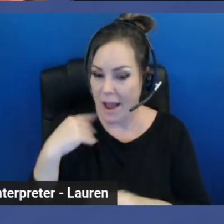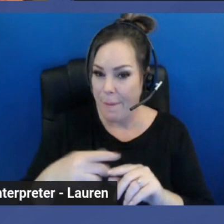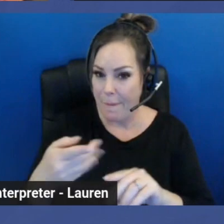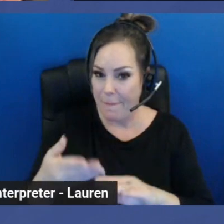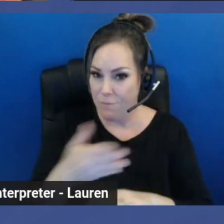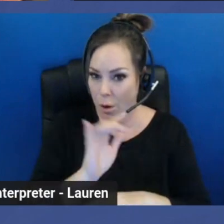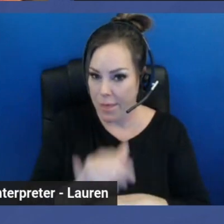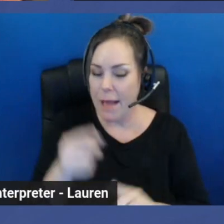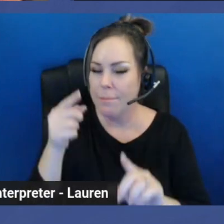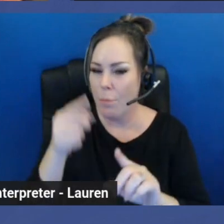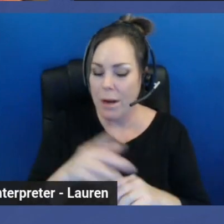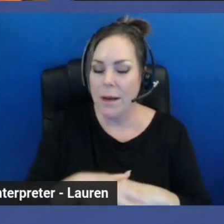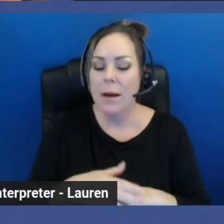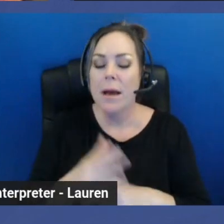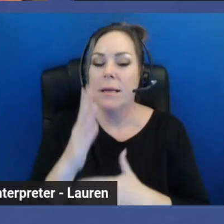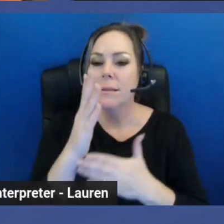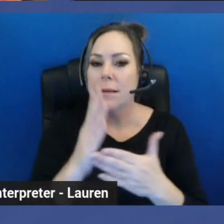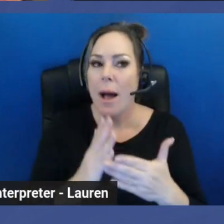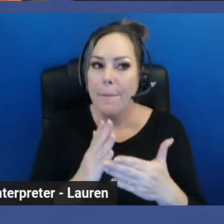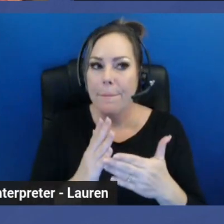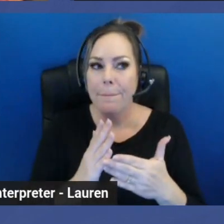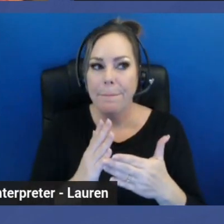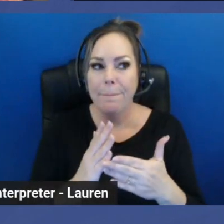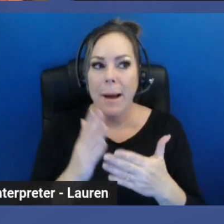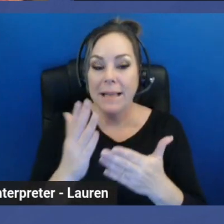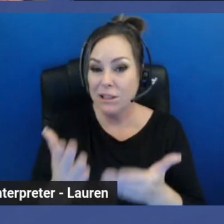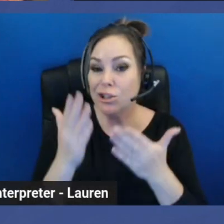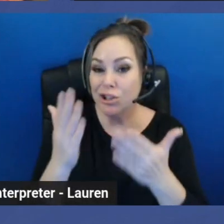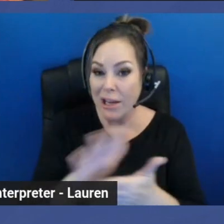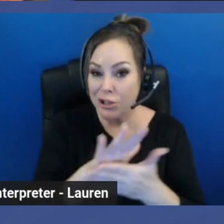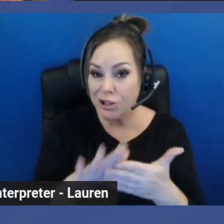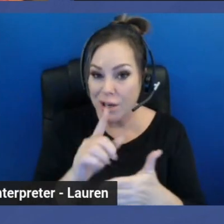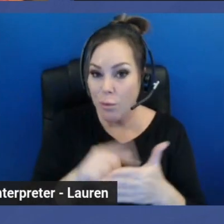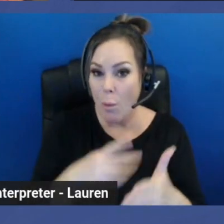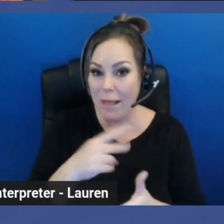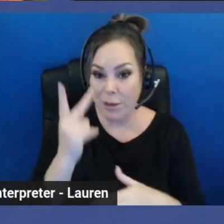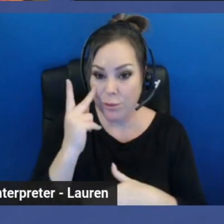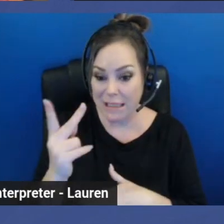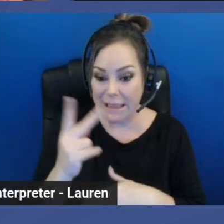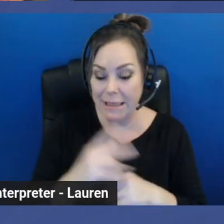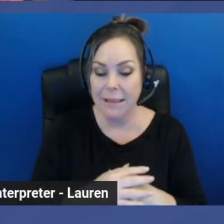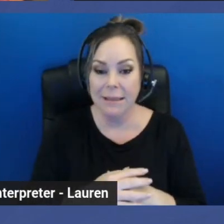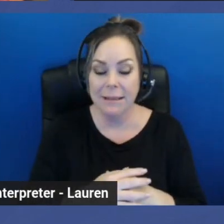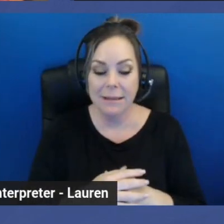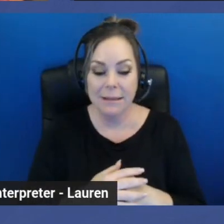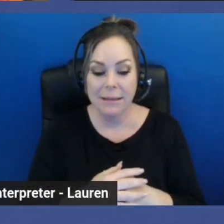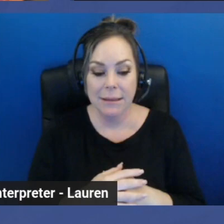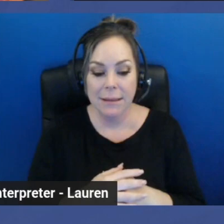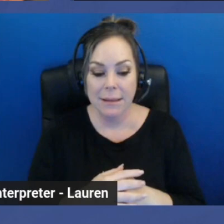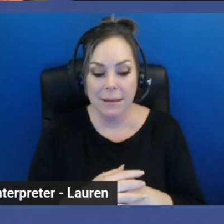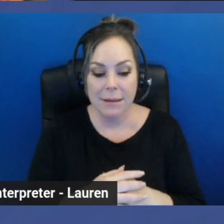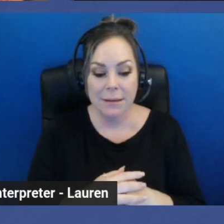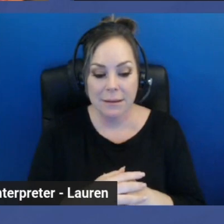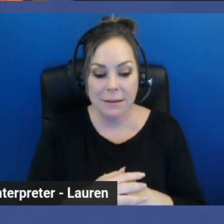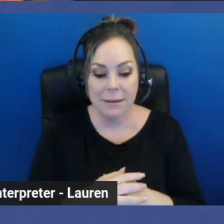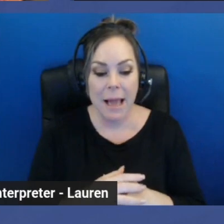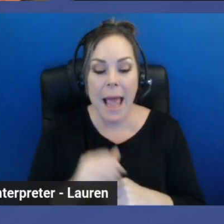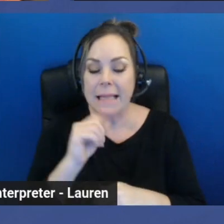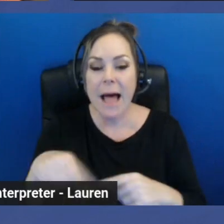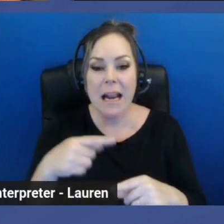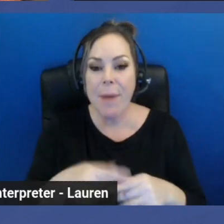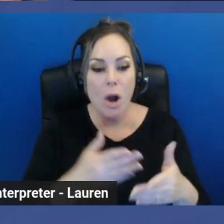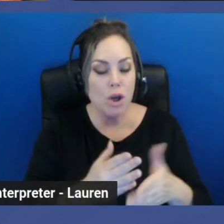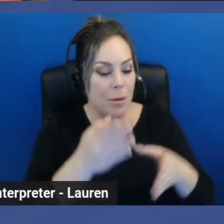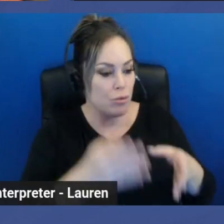saying that some of these suggestions, things we'd like, it's not the connection between sexual freedom and human